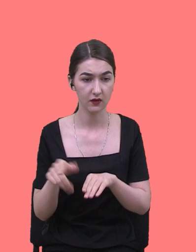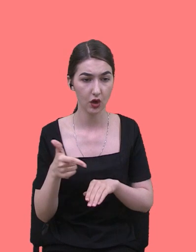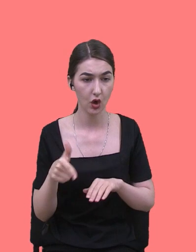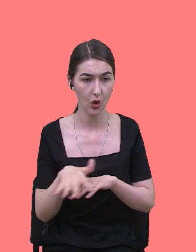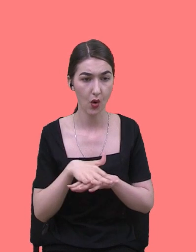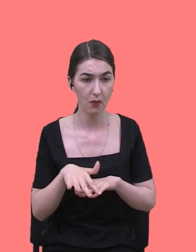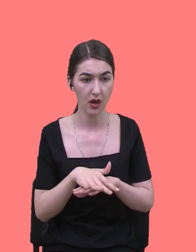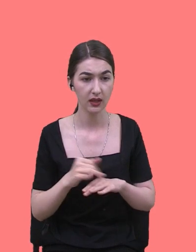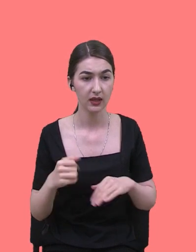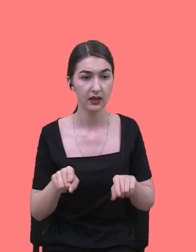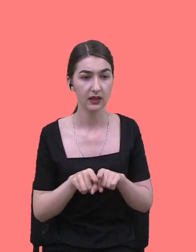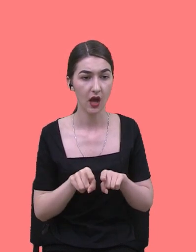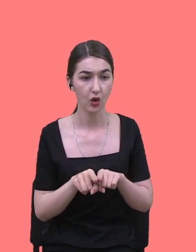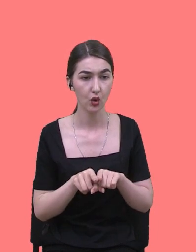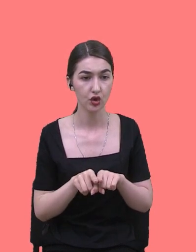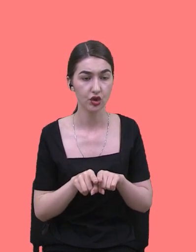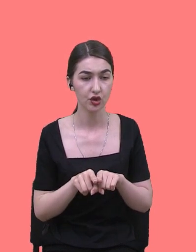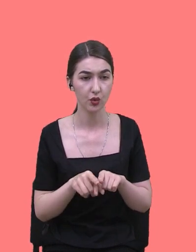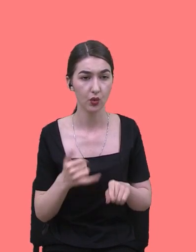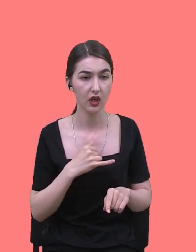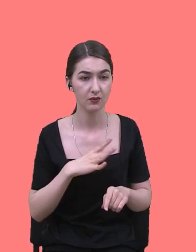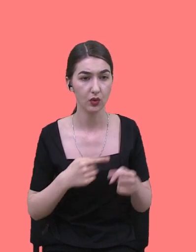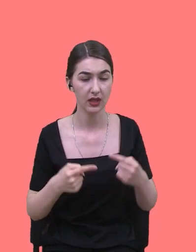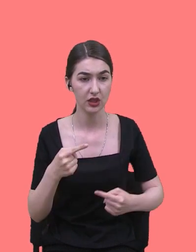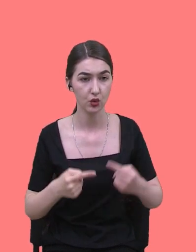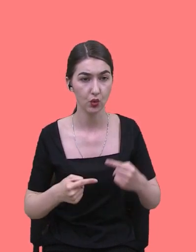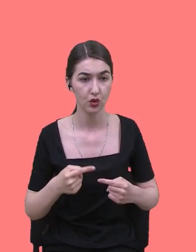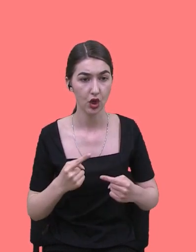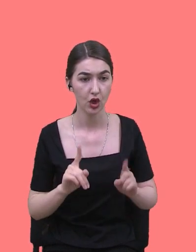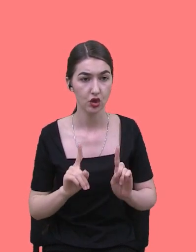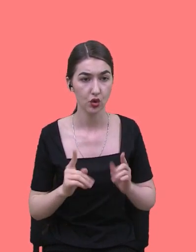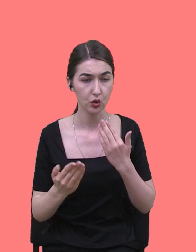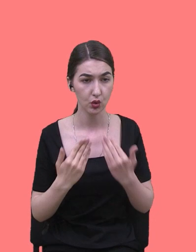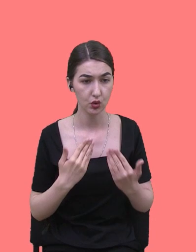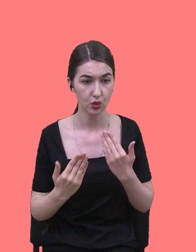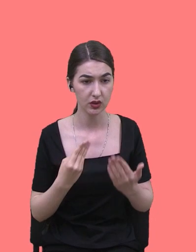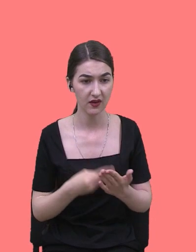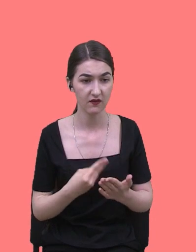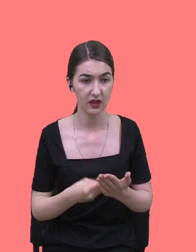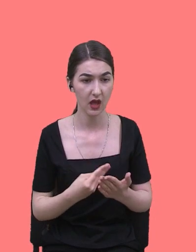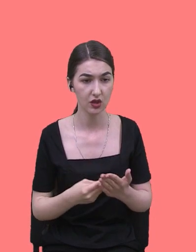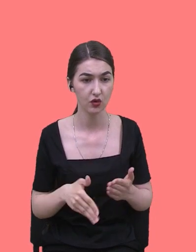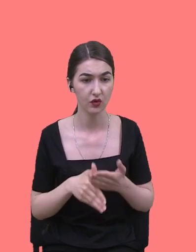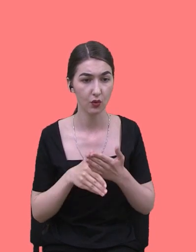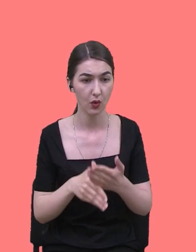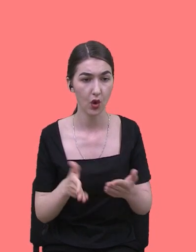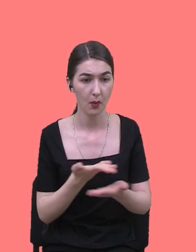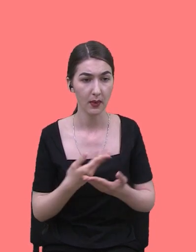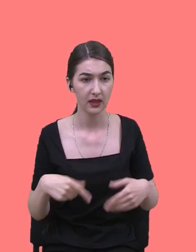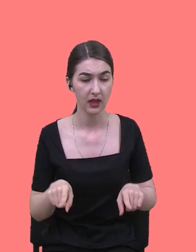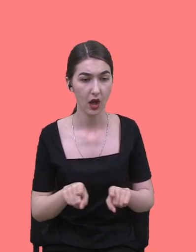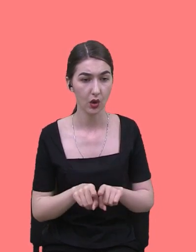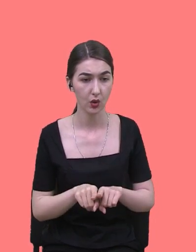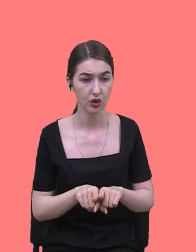had a discussion on the financial assistance, also touching upon the need to define certain amounts of